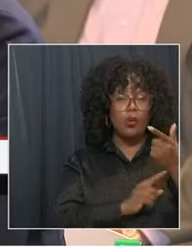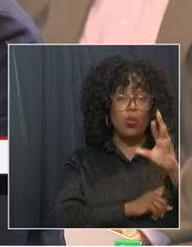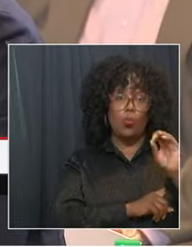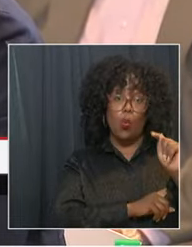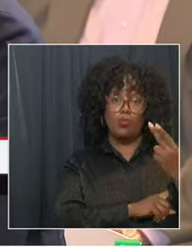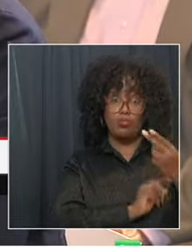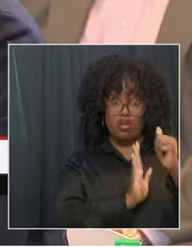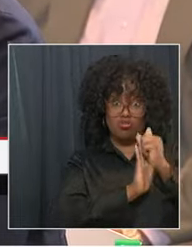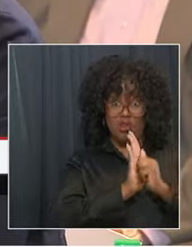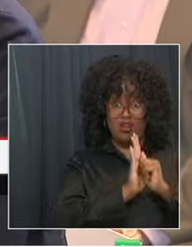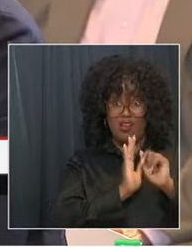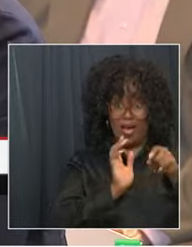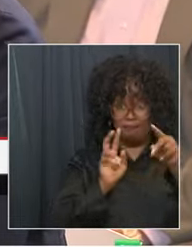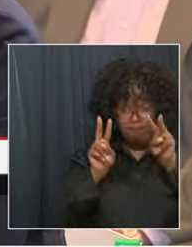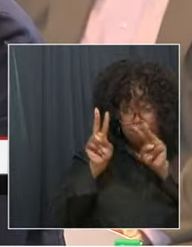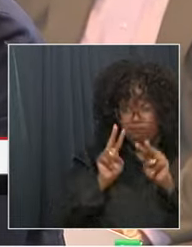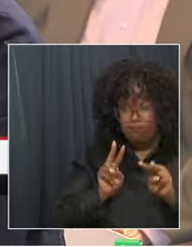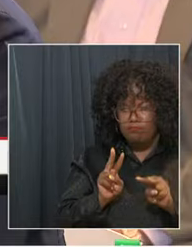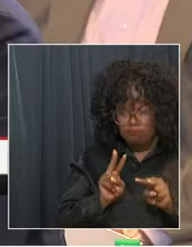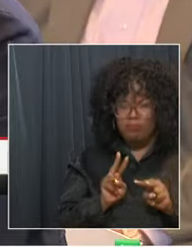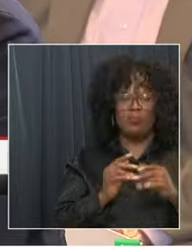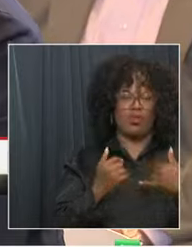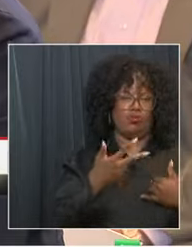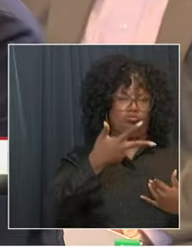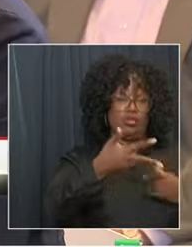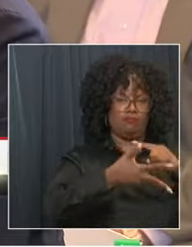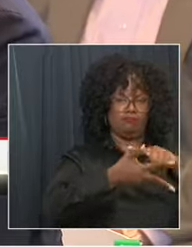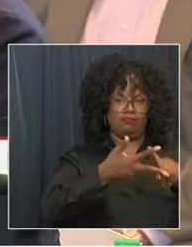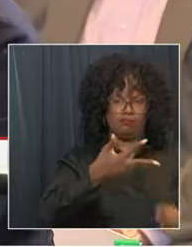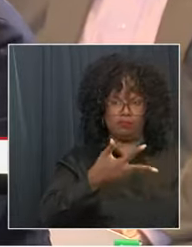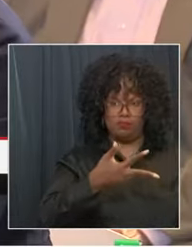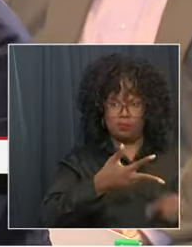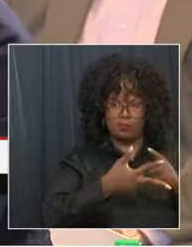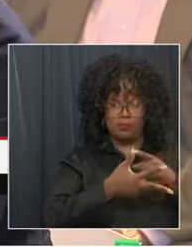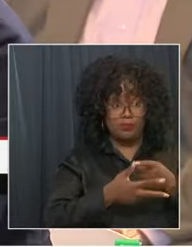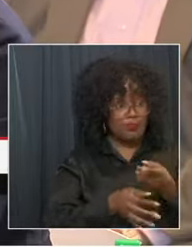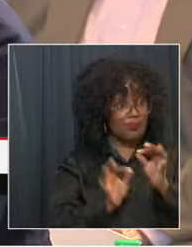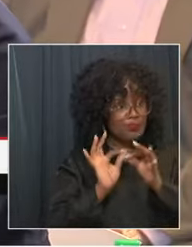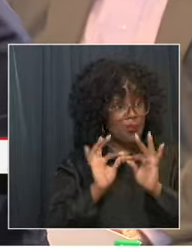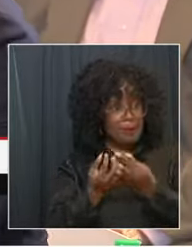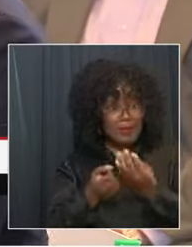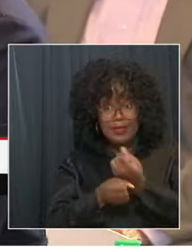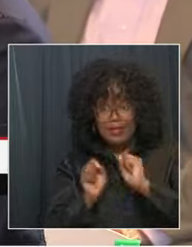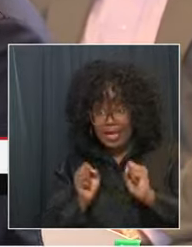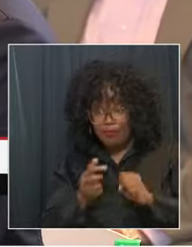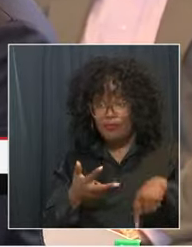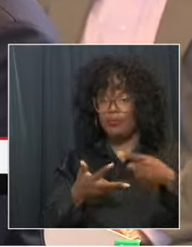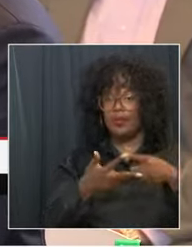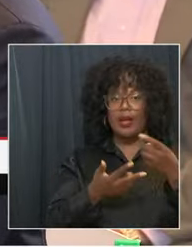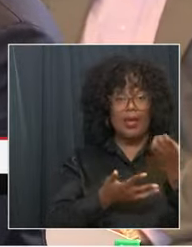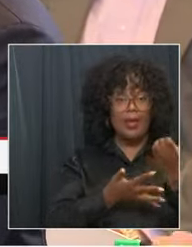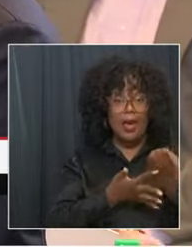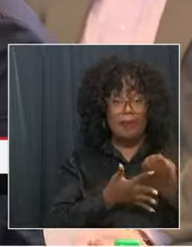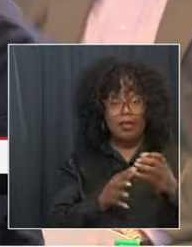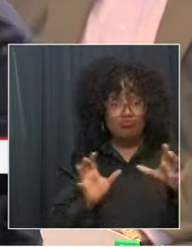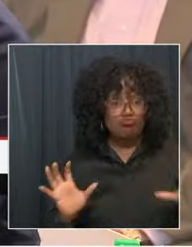it keep our families safe? Does it create economic activity? Or does it attract businesses? Could you speak to